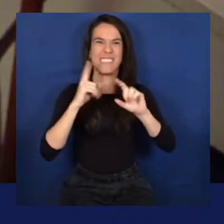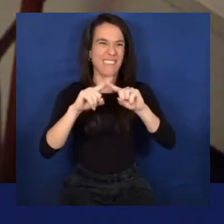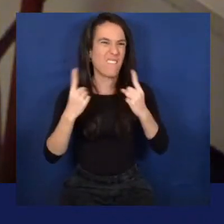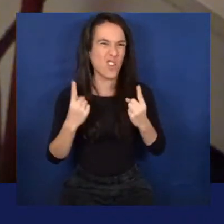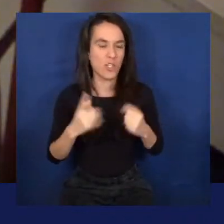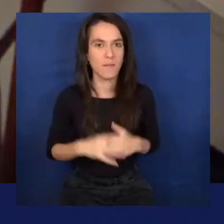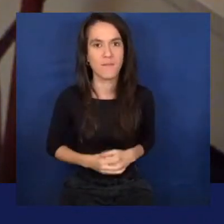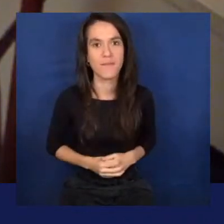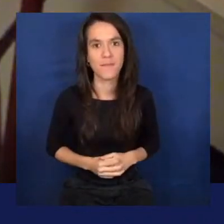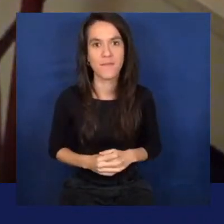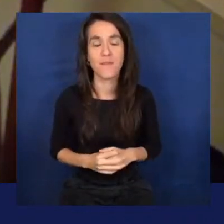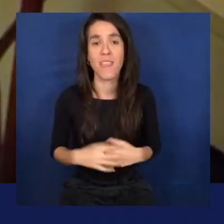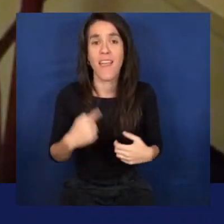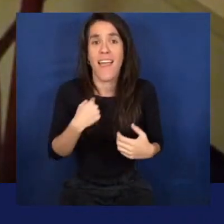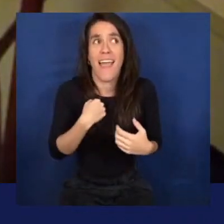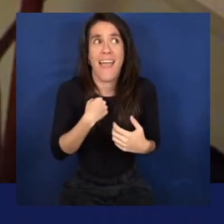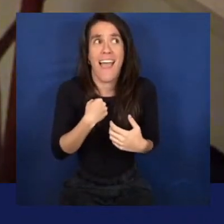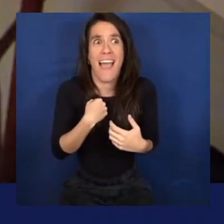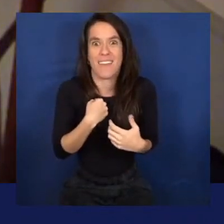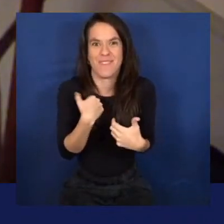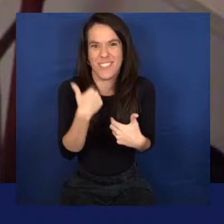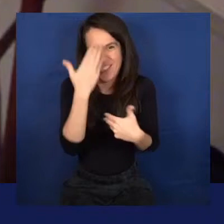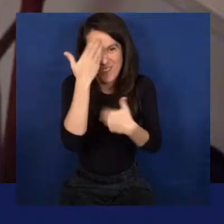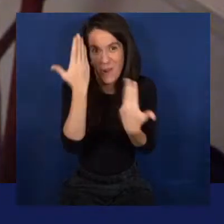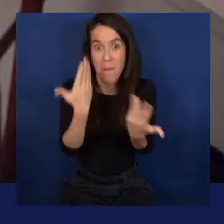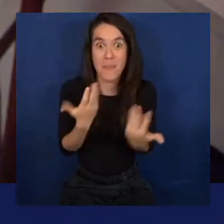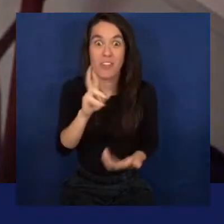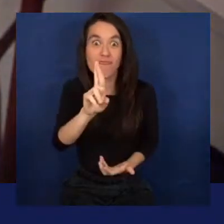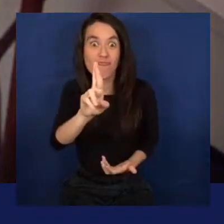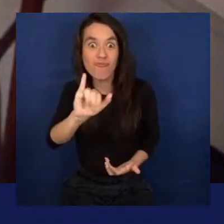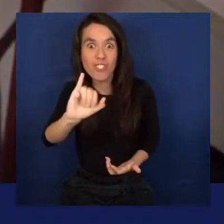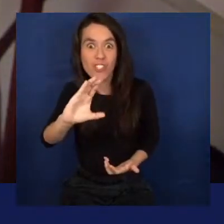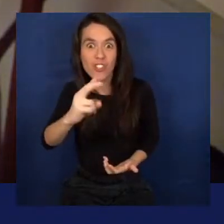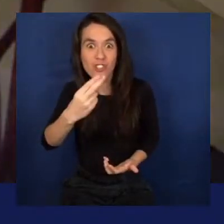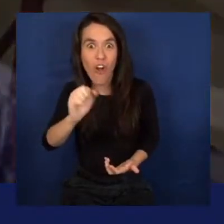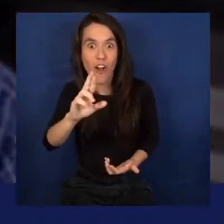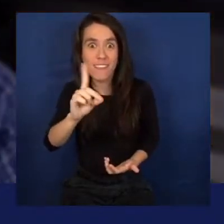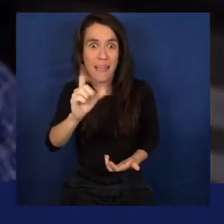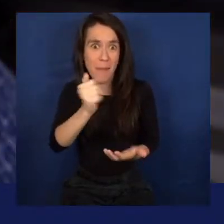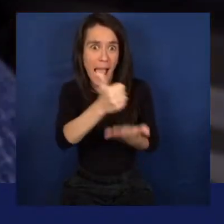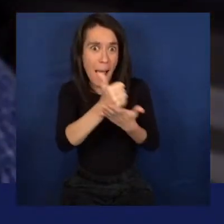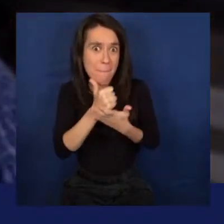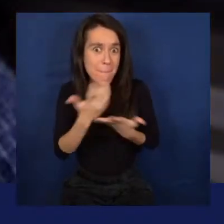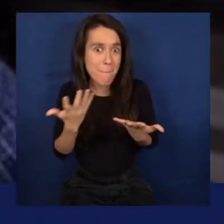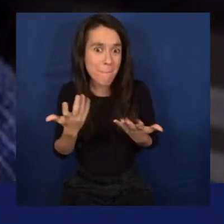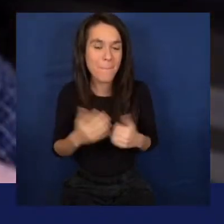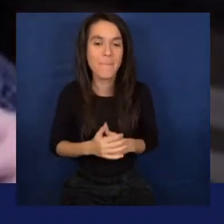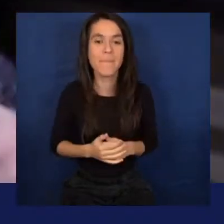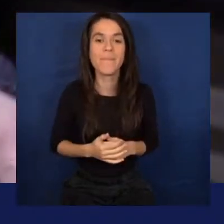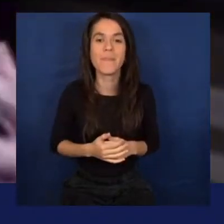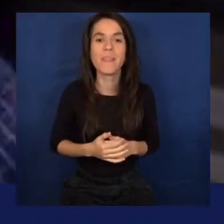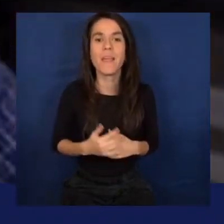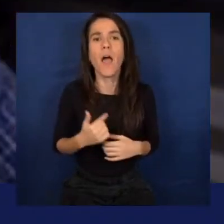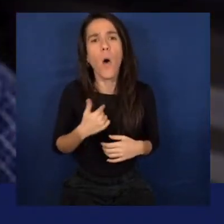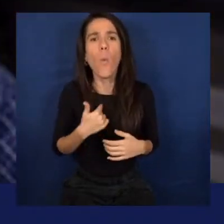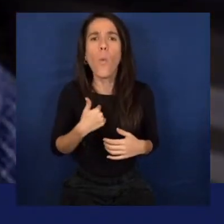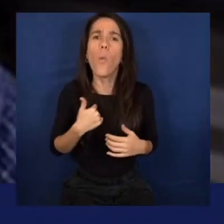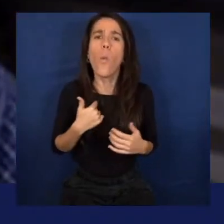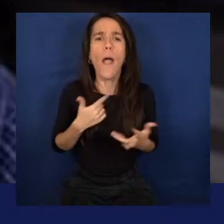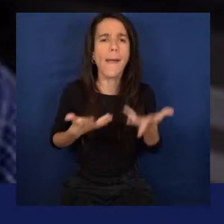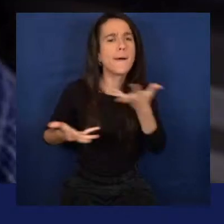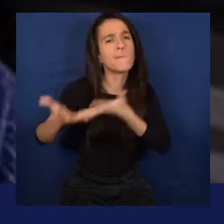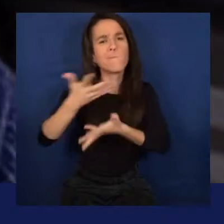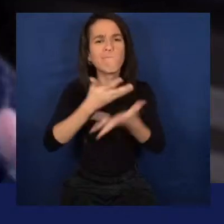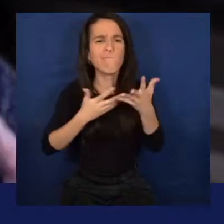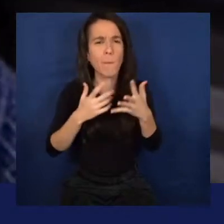I don't know. Maybe Richard, you can hop in, but. Well, we've had a barrier to entry right now in complexity,